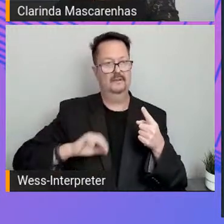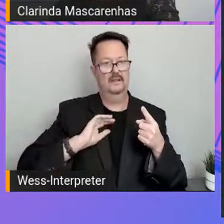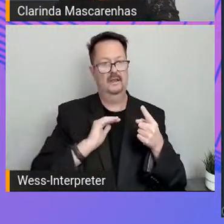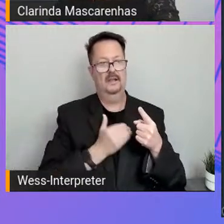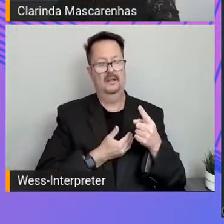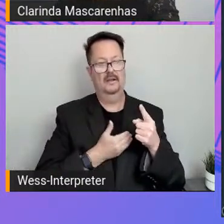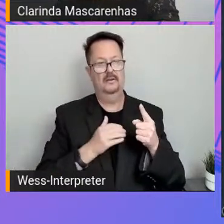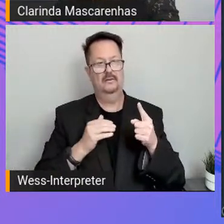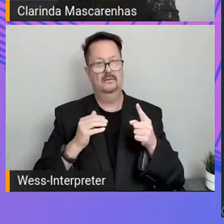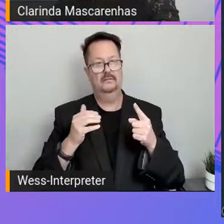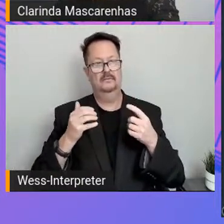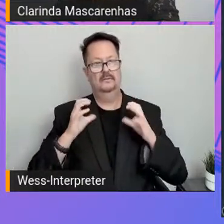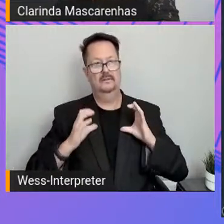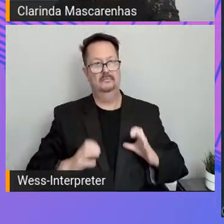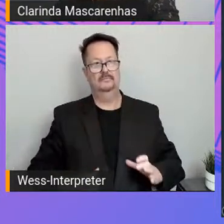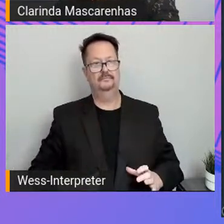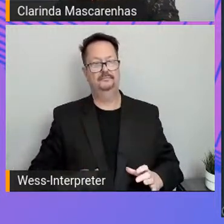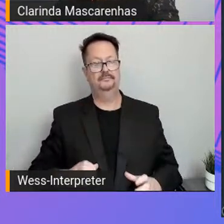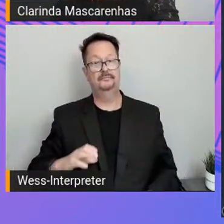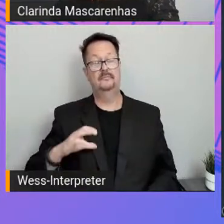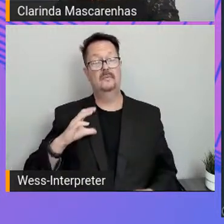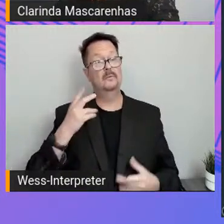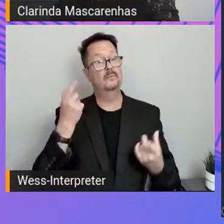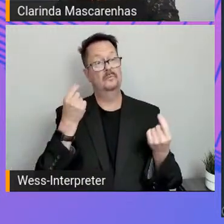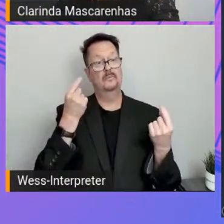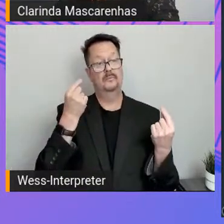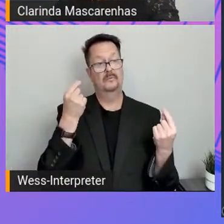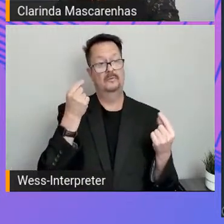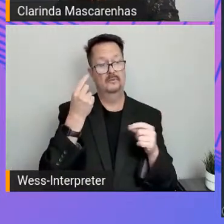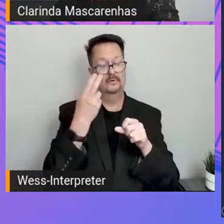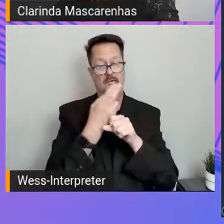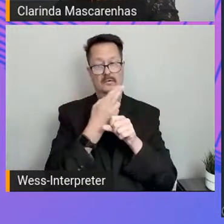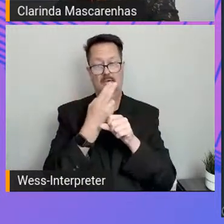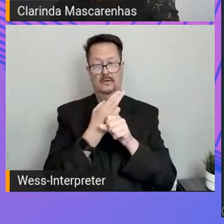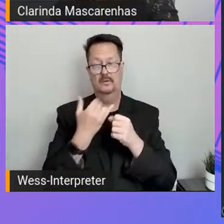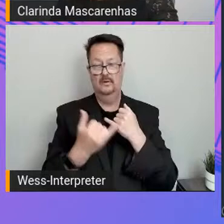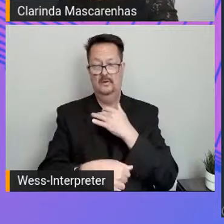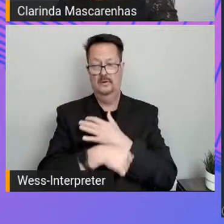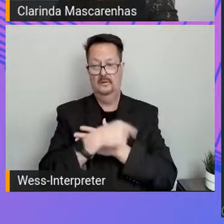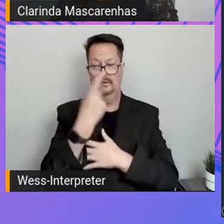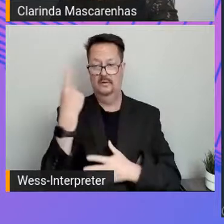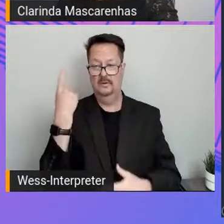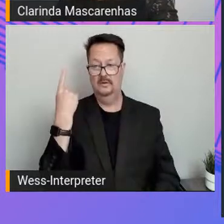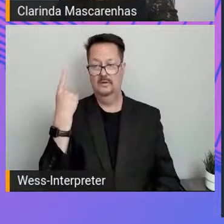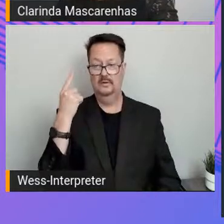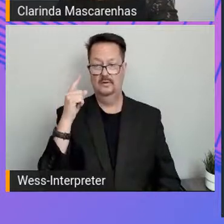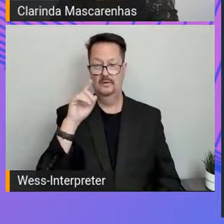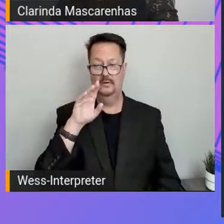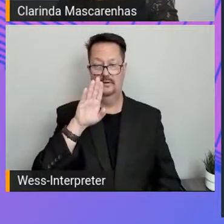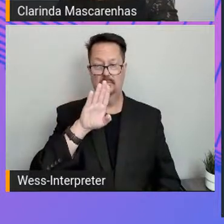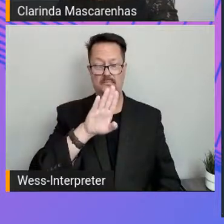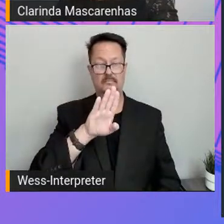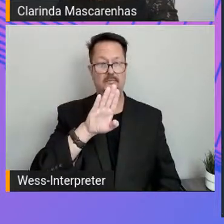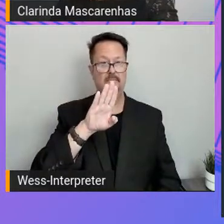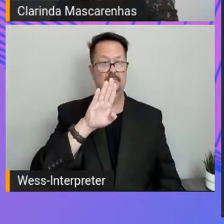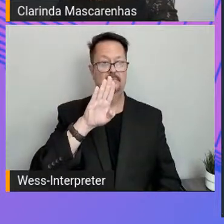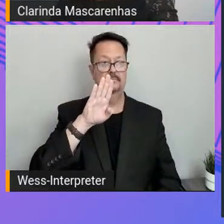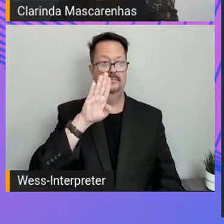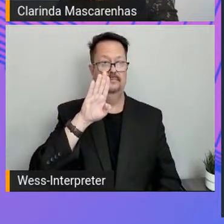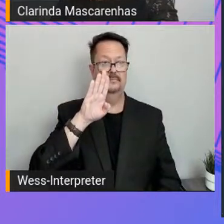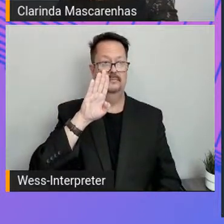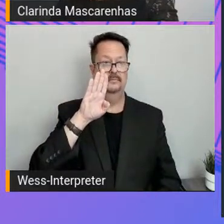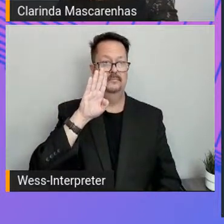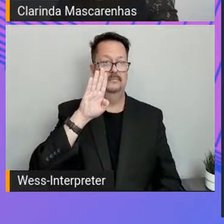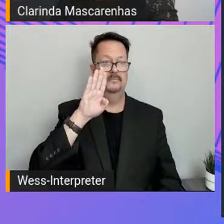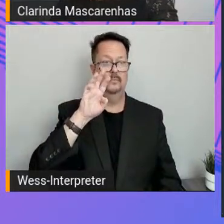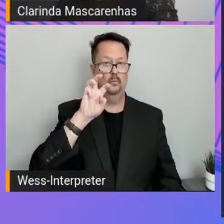The type of the application we're going to use today here as an example is a Node.js Express application, which